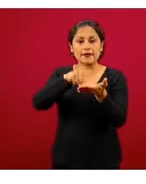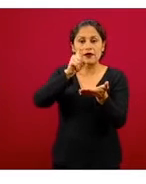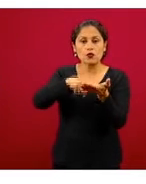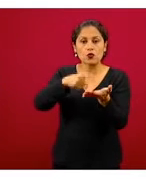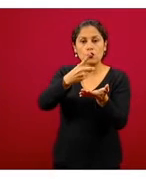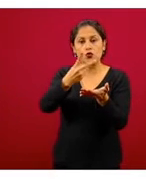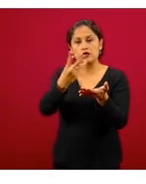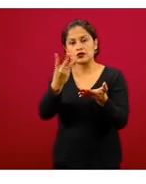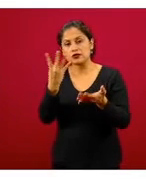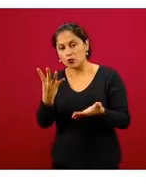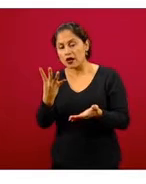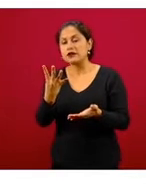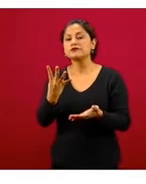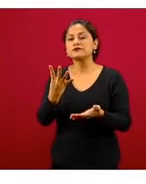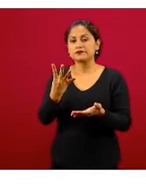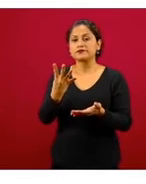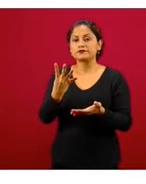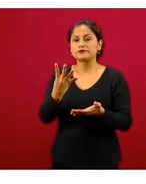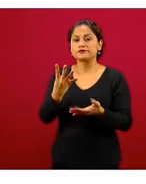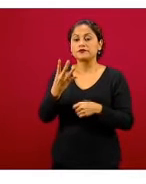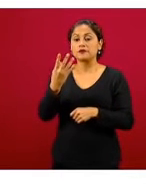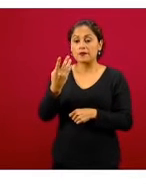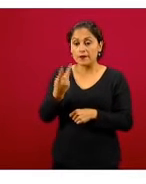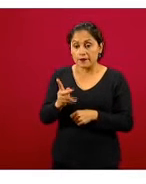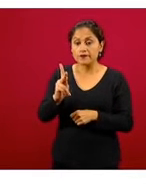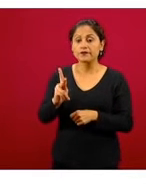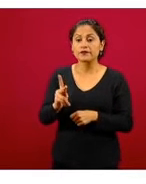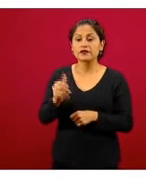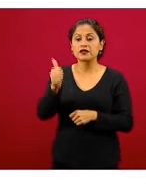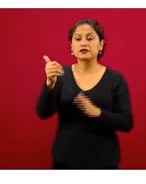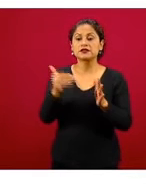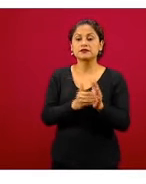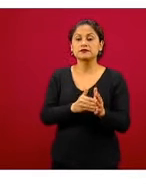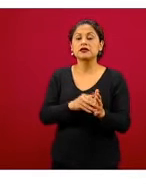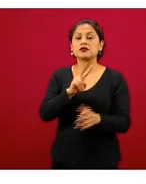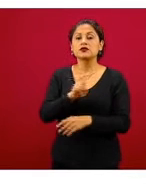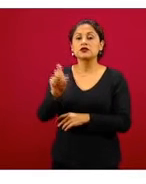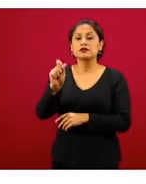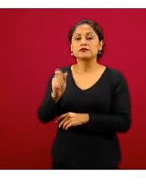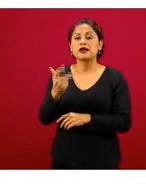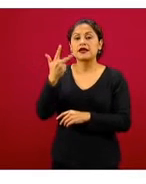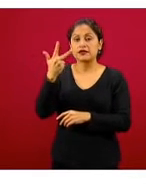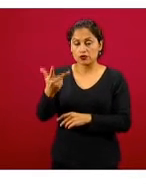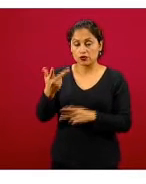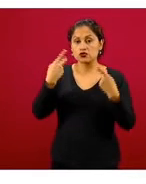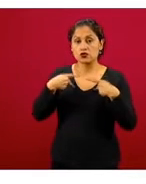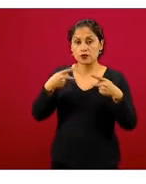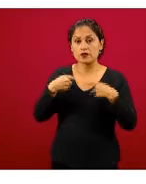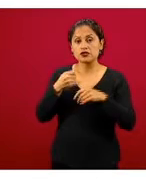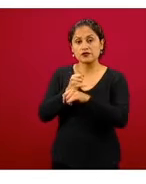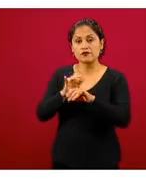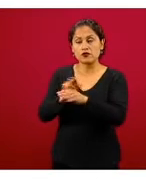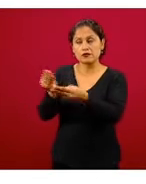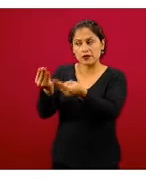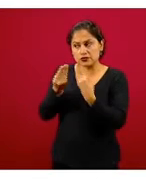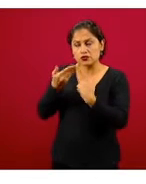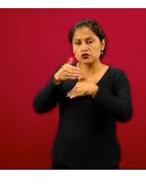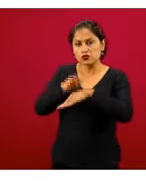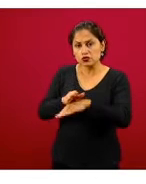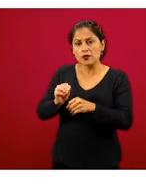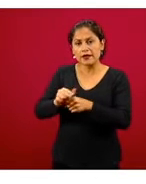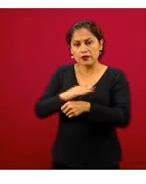and depending on your specific necessities, you will be redirected to a specific area that can provide the